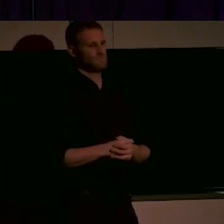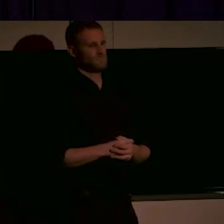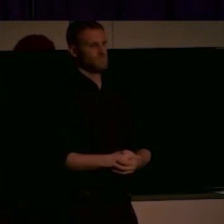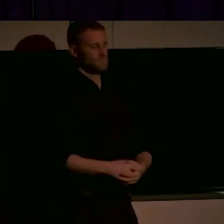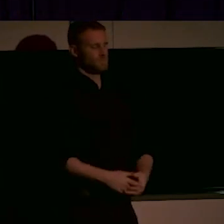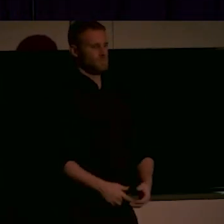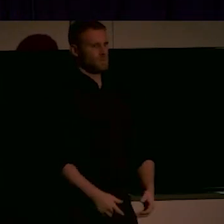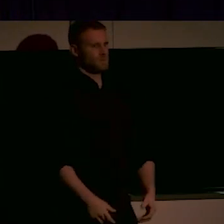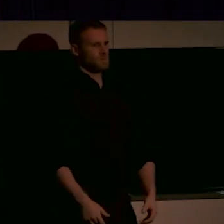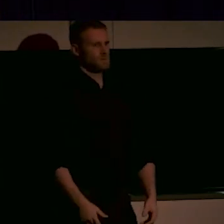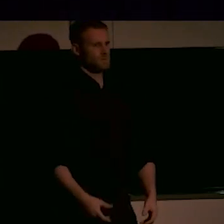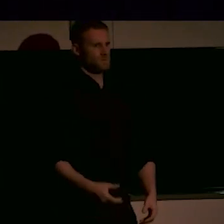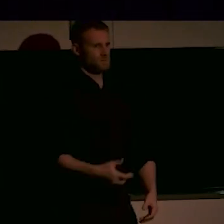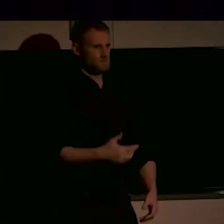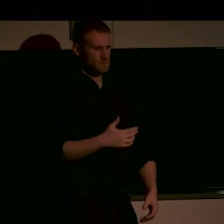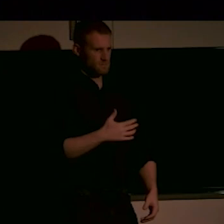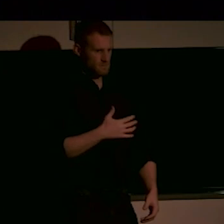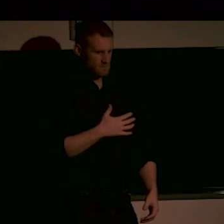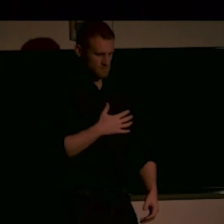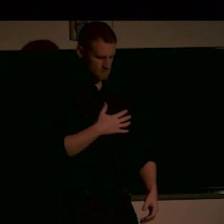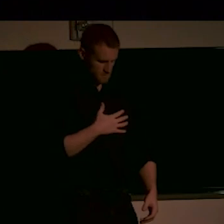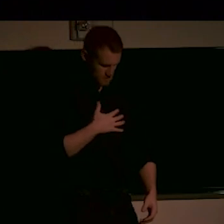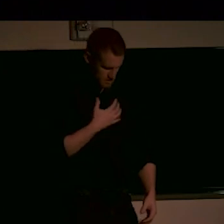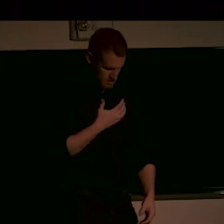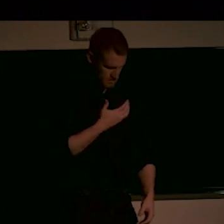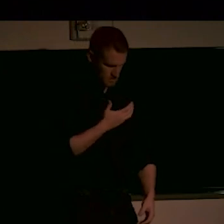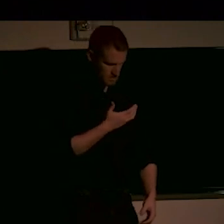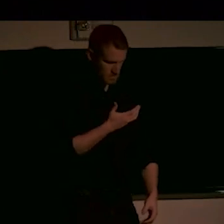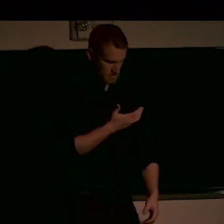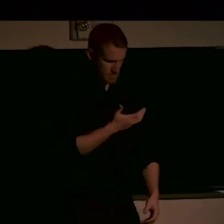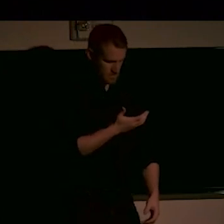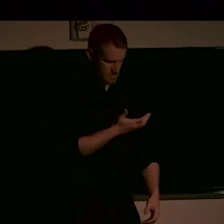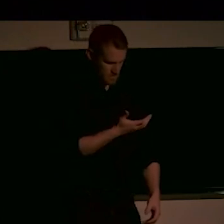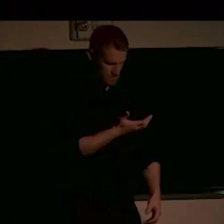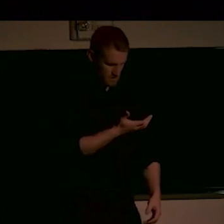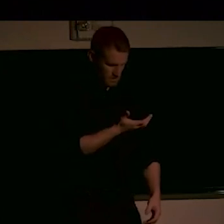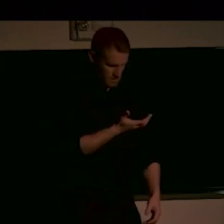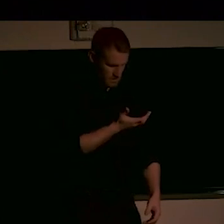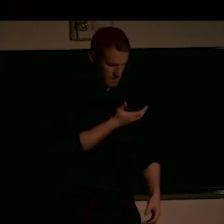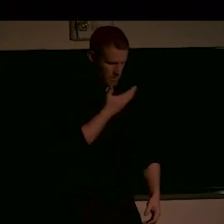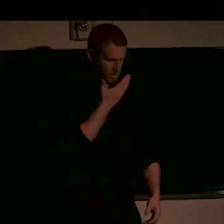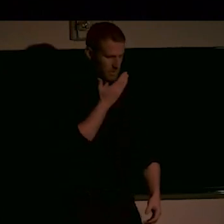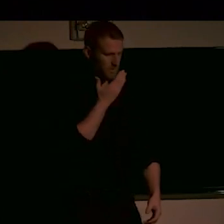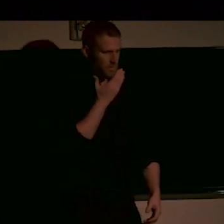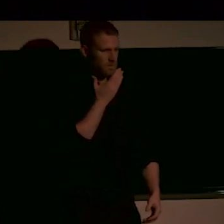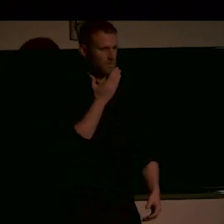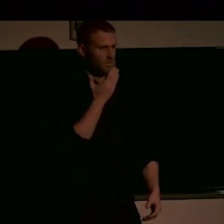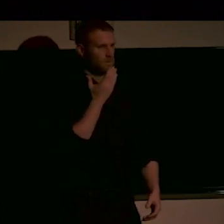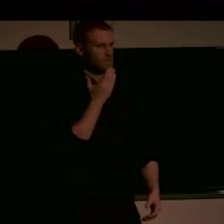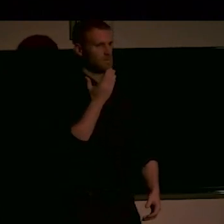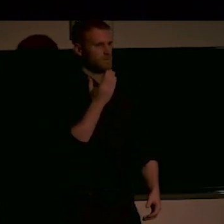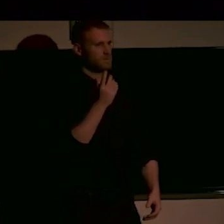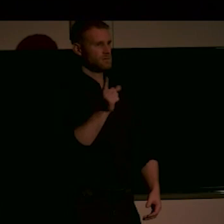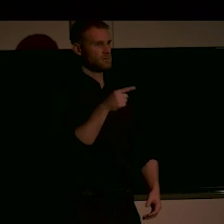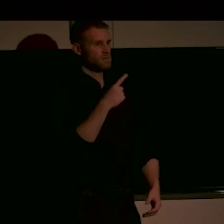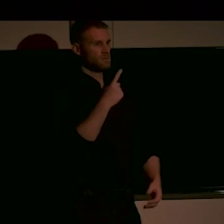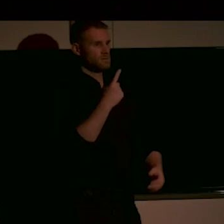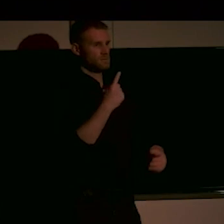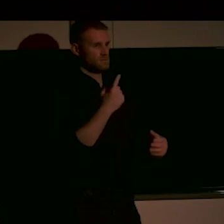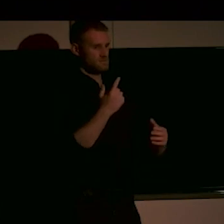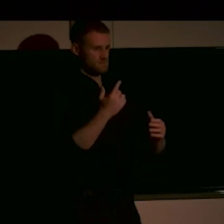enjoy to give you but a praise